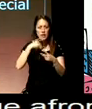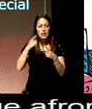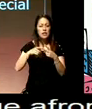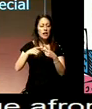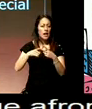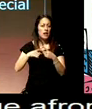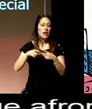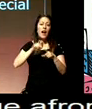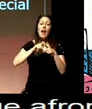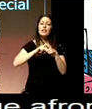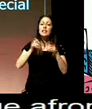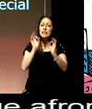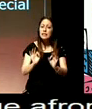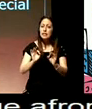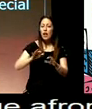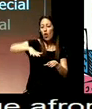landscape.